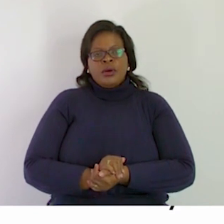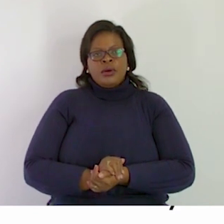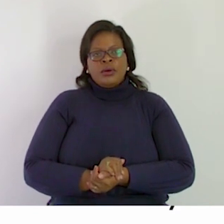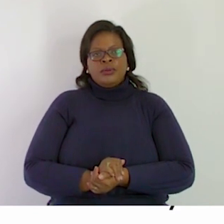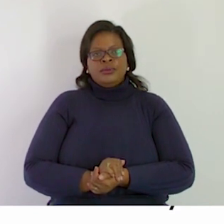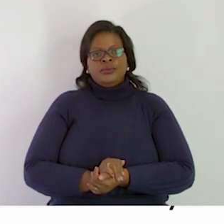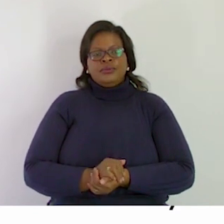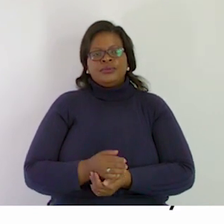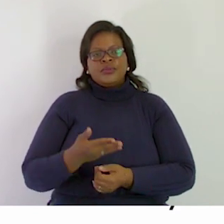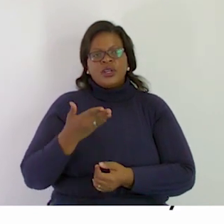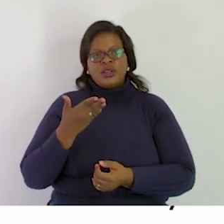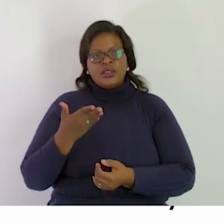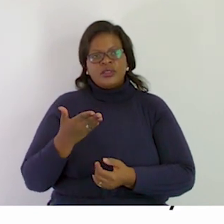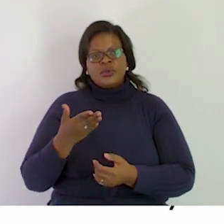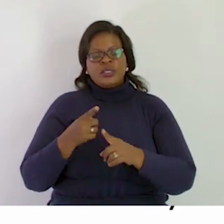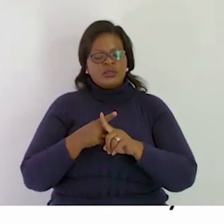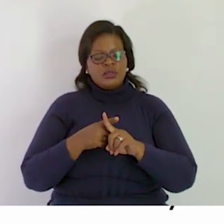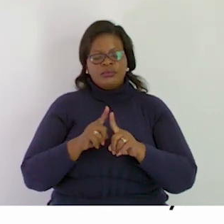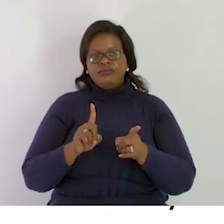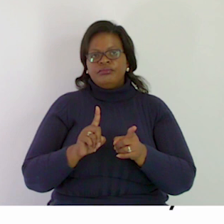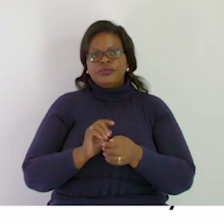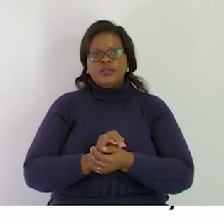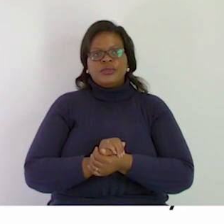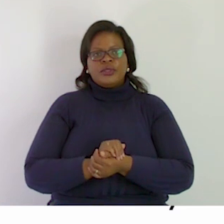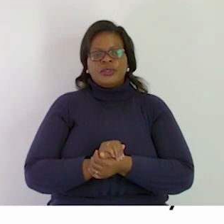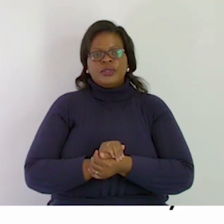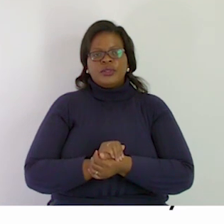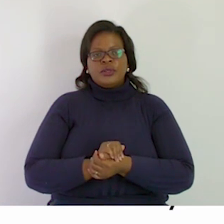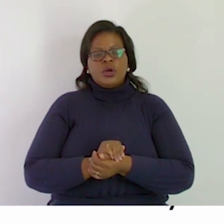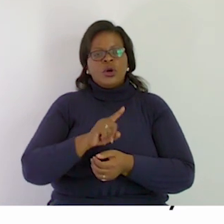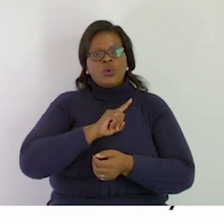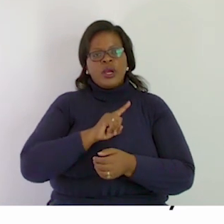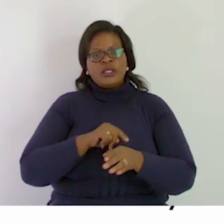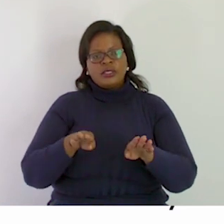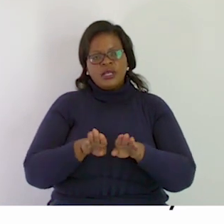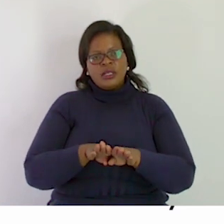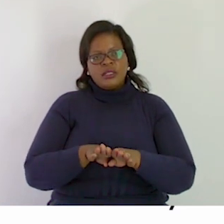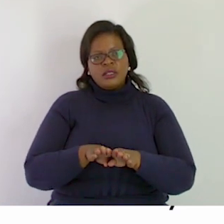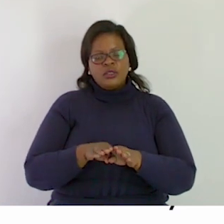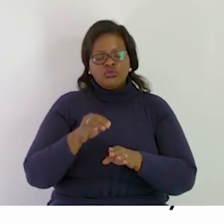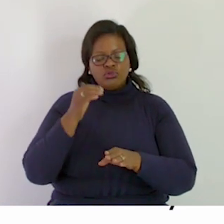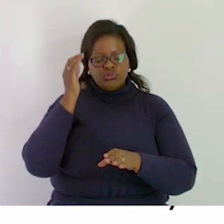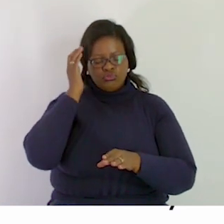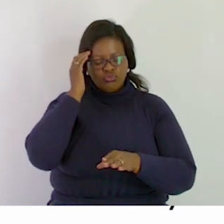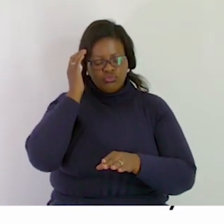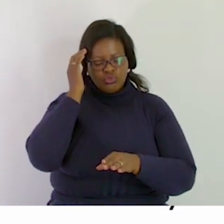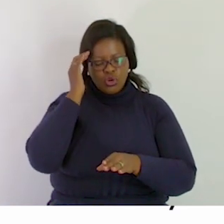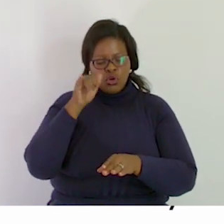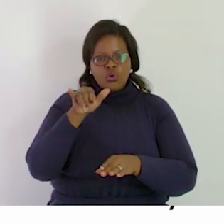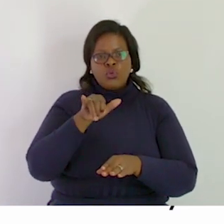this activities is quite different. The aim for this activity is to recognize what type